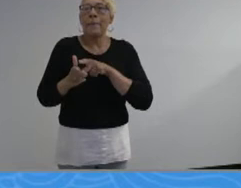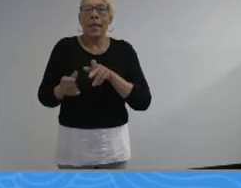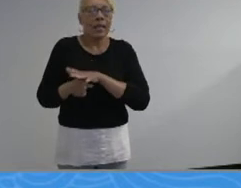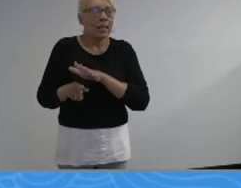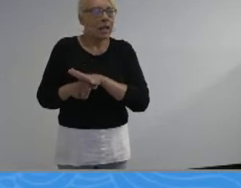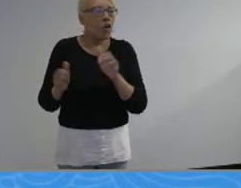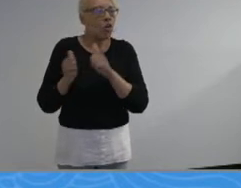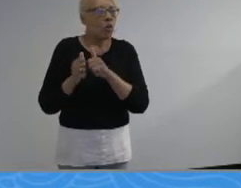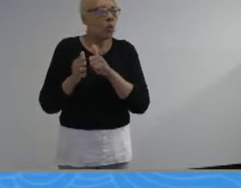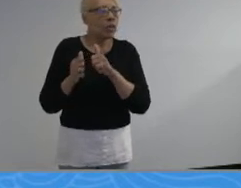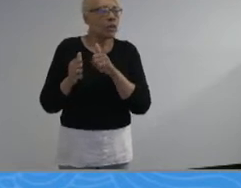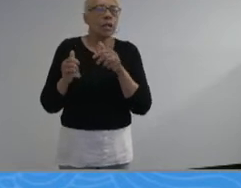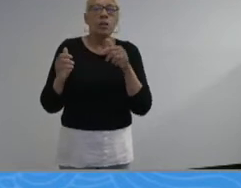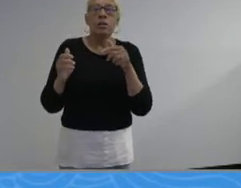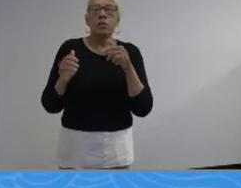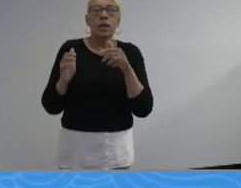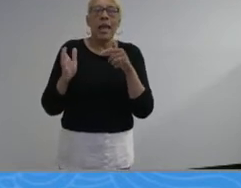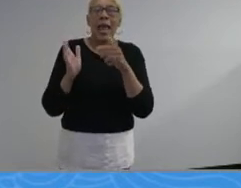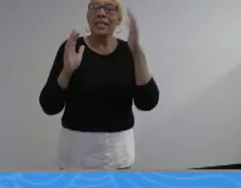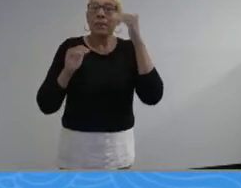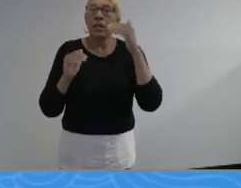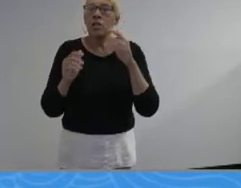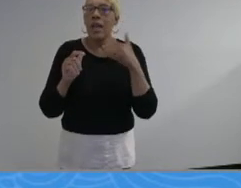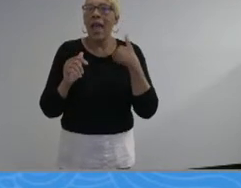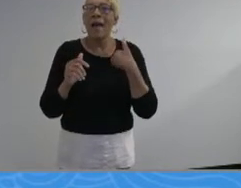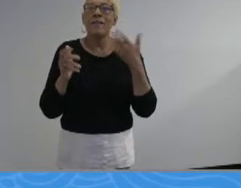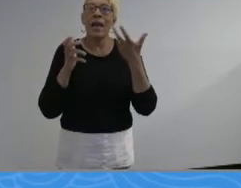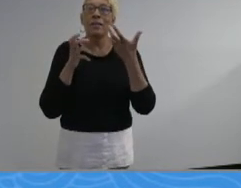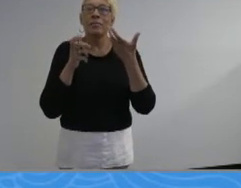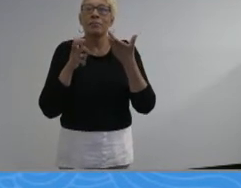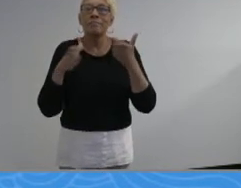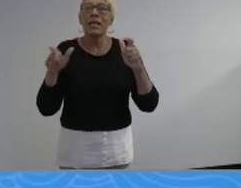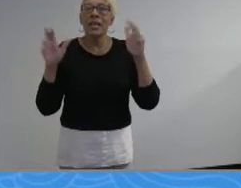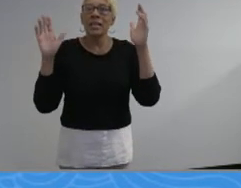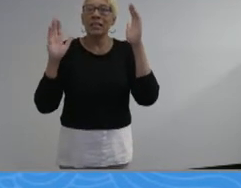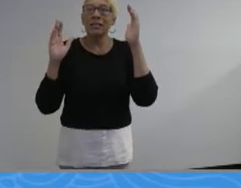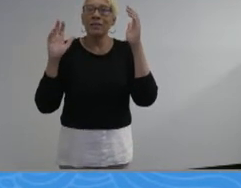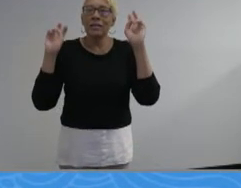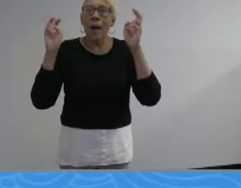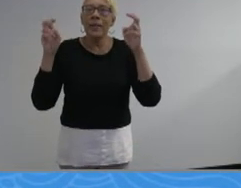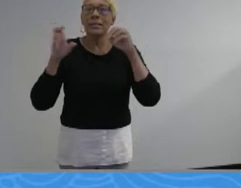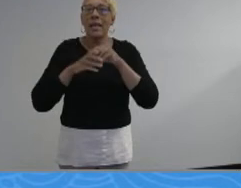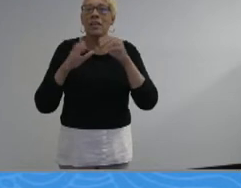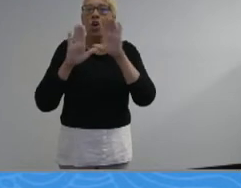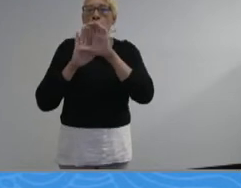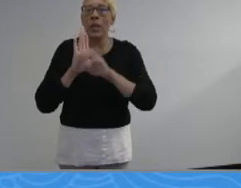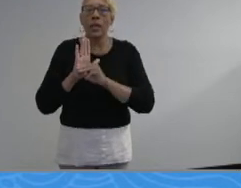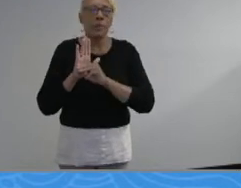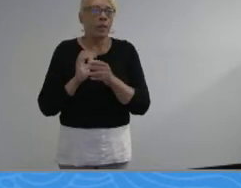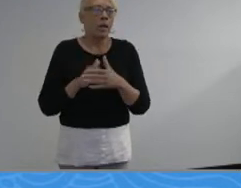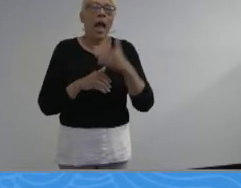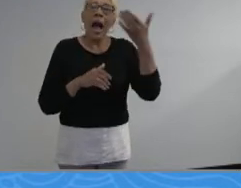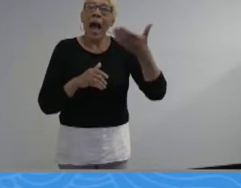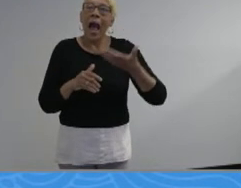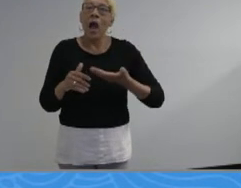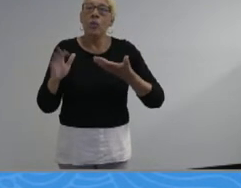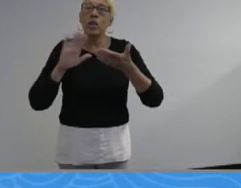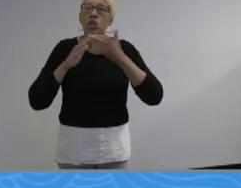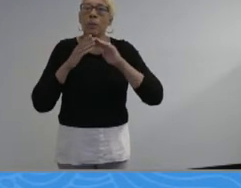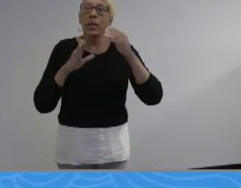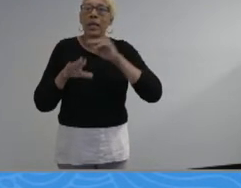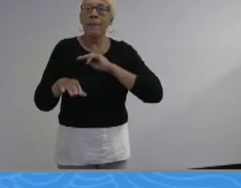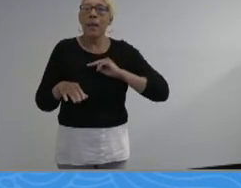new expectation to include the heavy topics within the curriculum. By hiring community members for